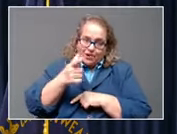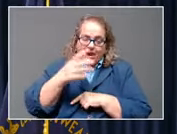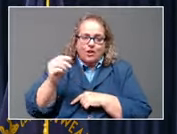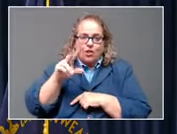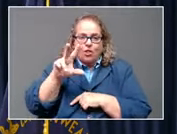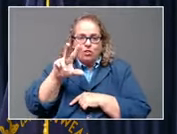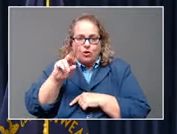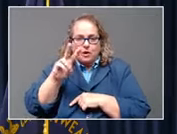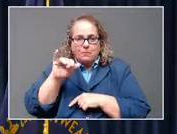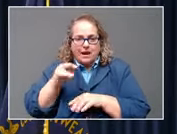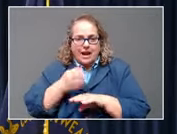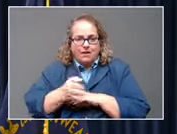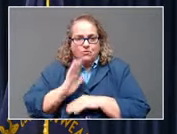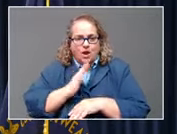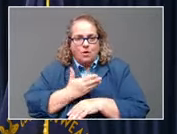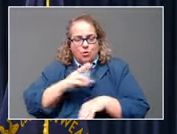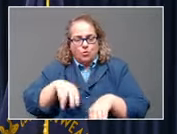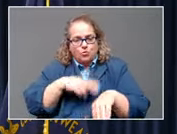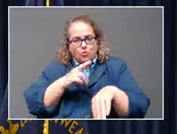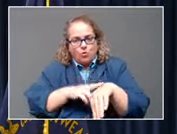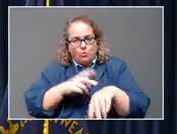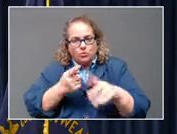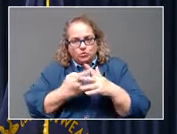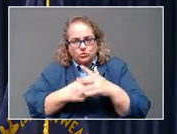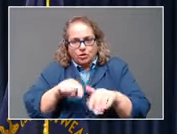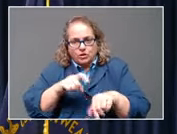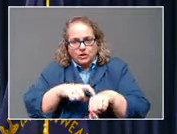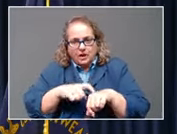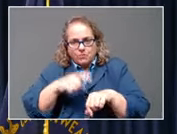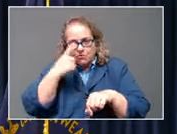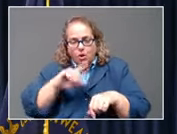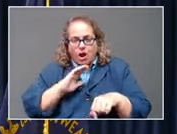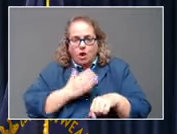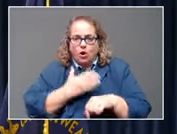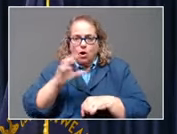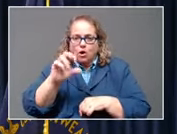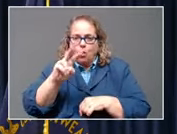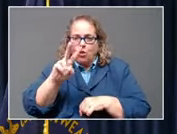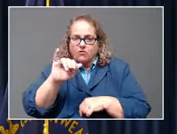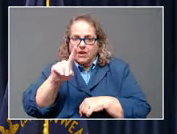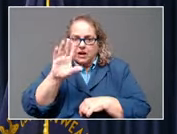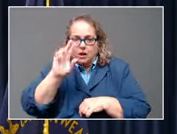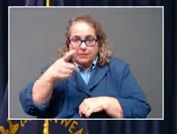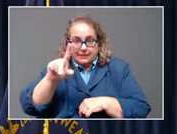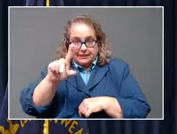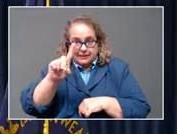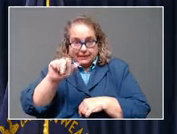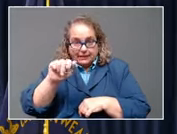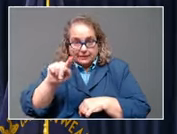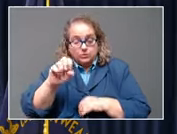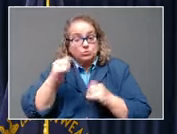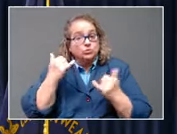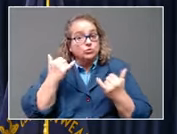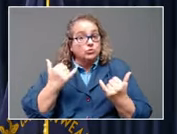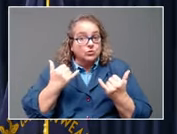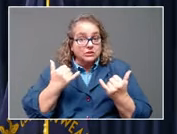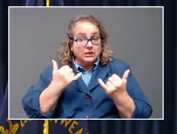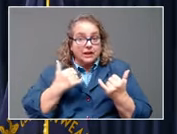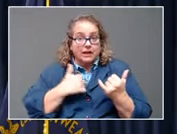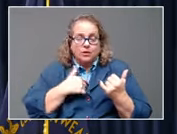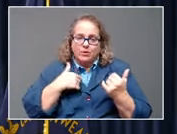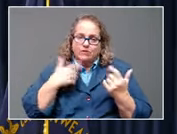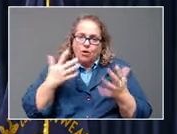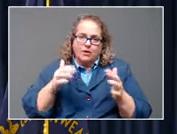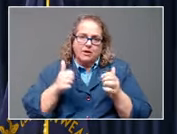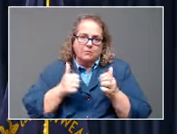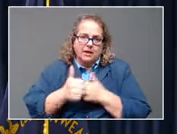our normal start time for our COVID update. Today, we have passed more than 1